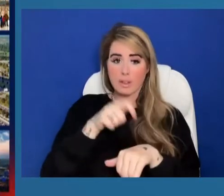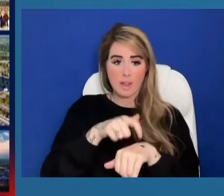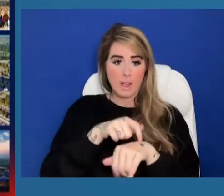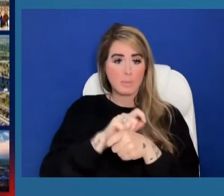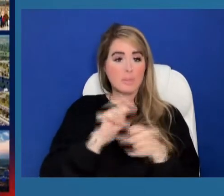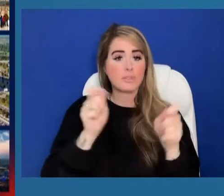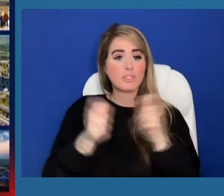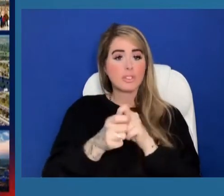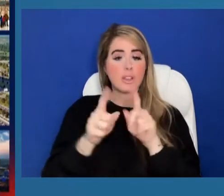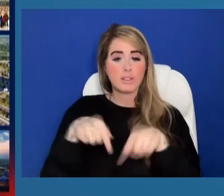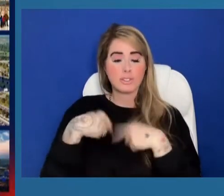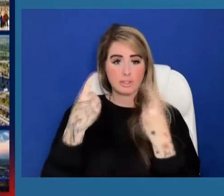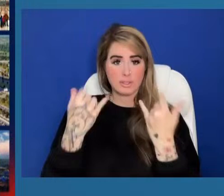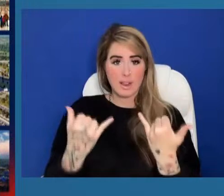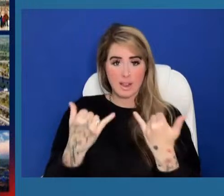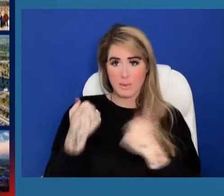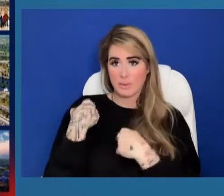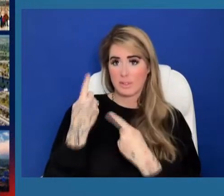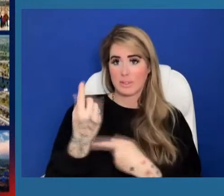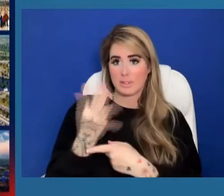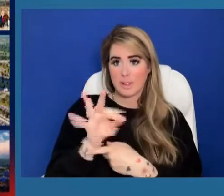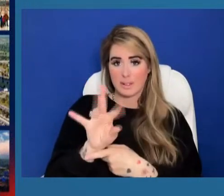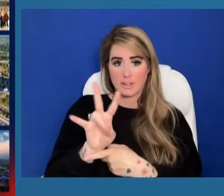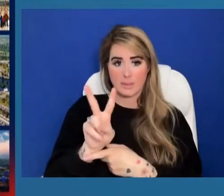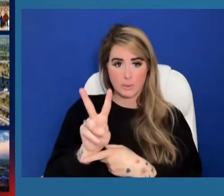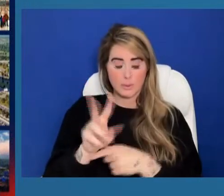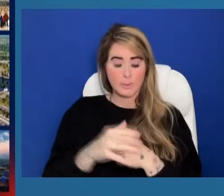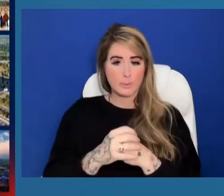changed since 1972.